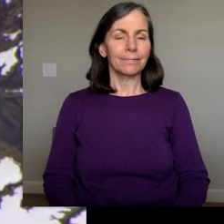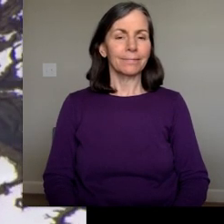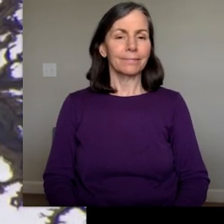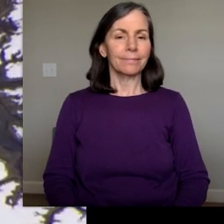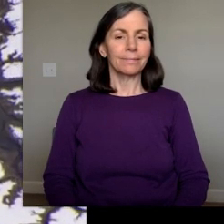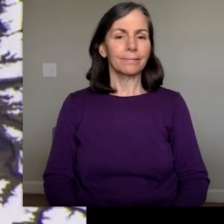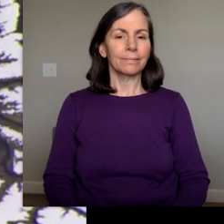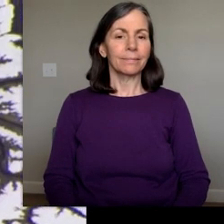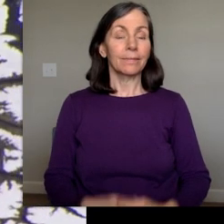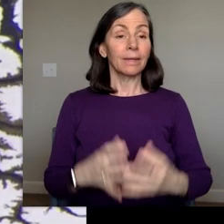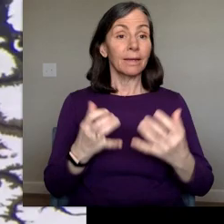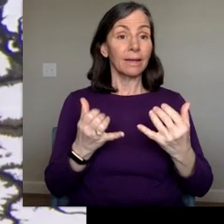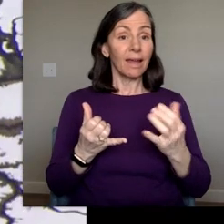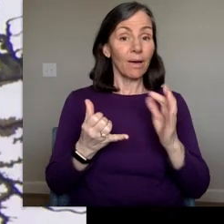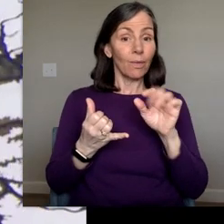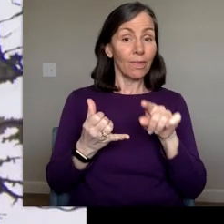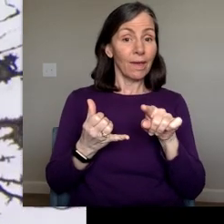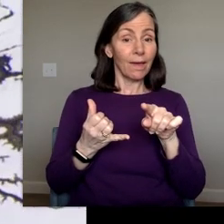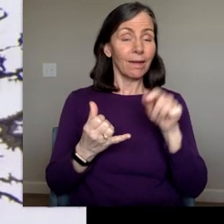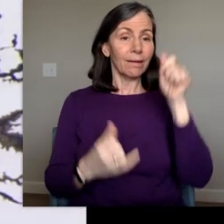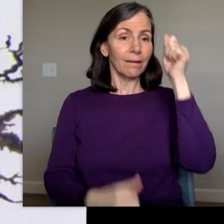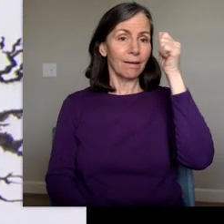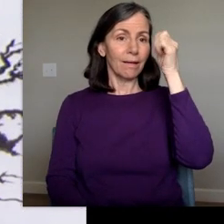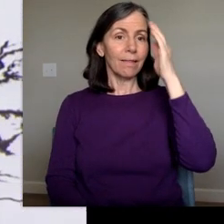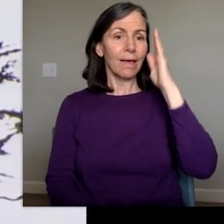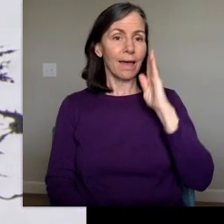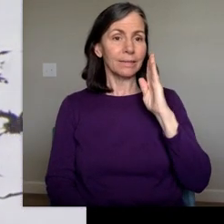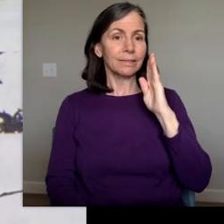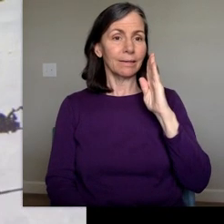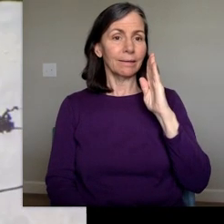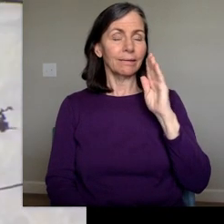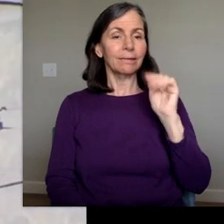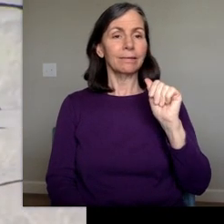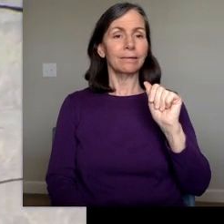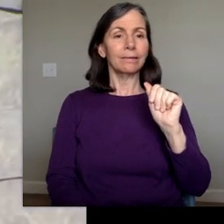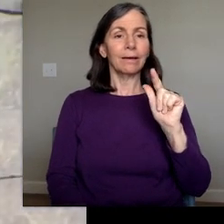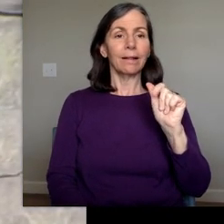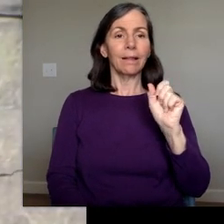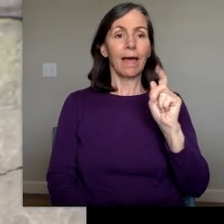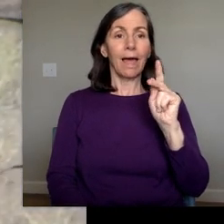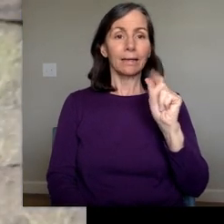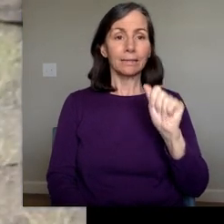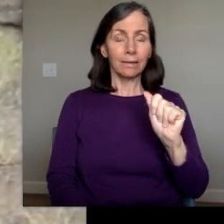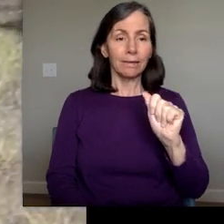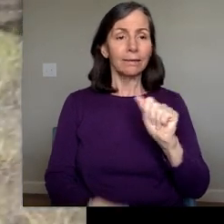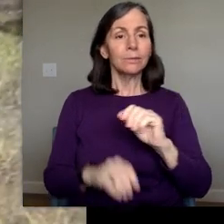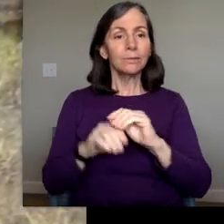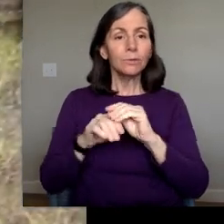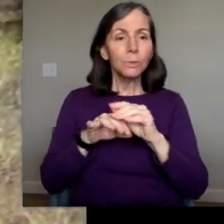In what is now Alaska, ocean-bound streams and rivers emerged,